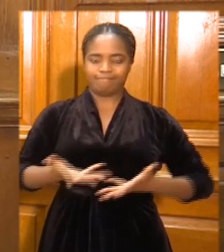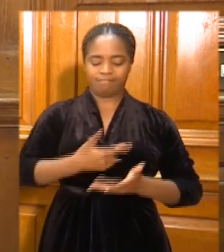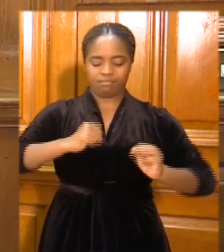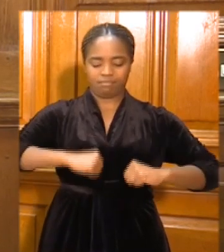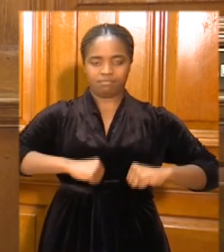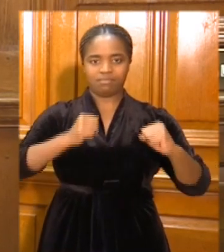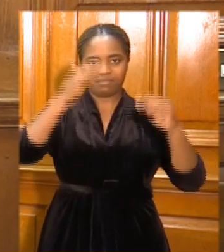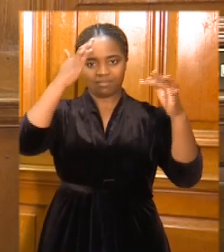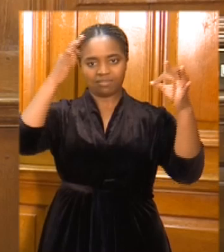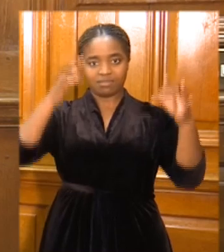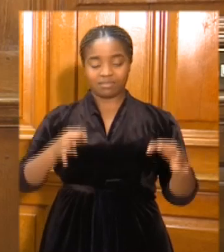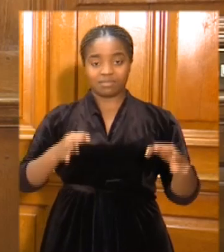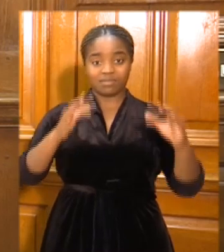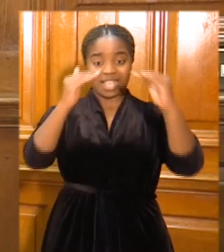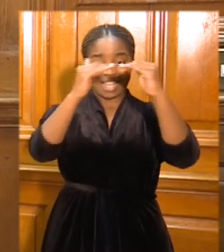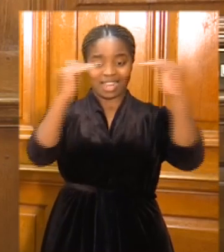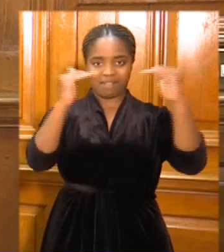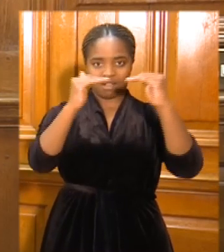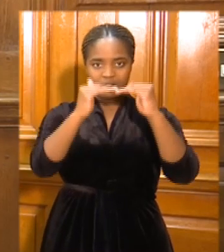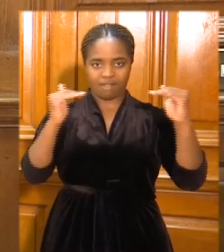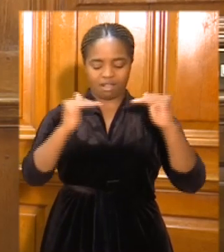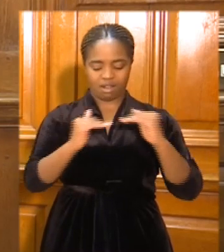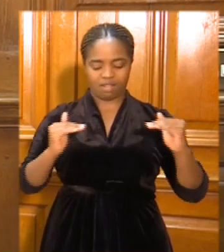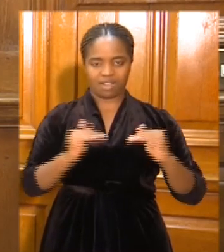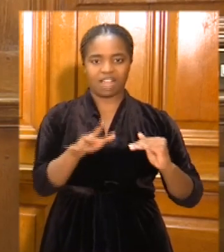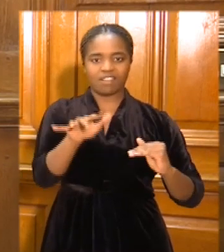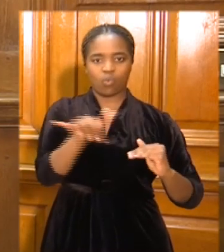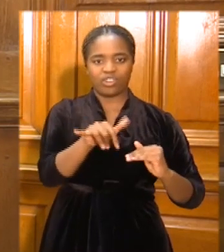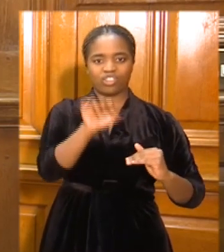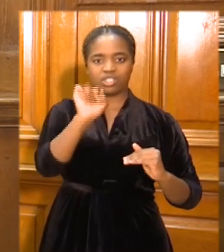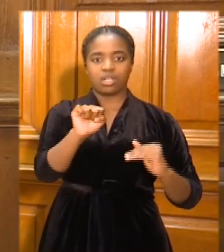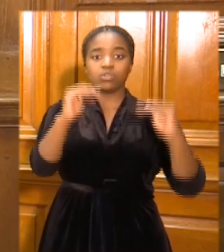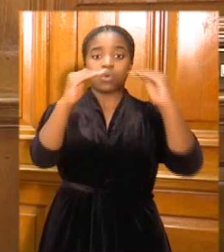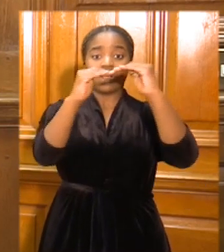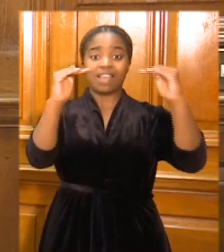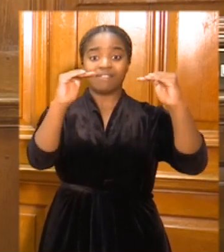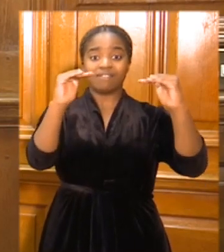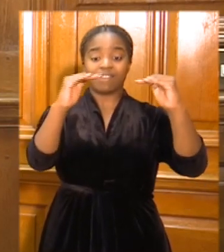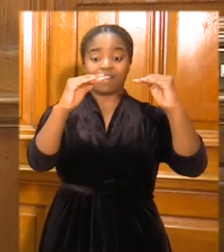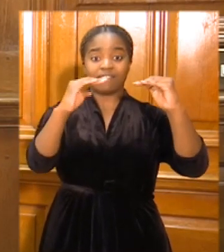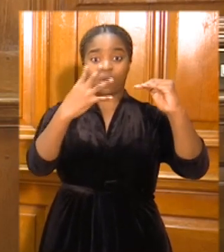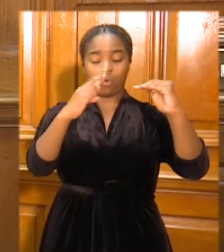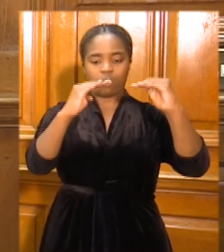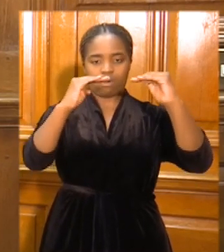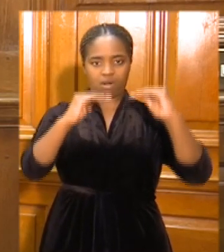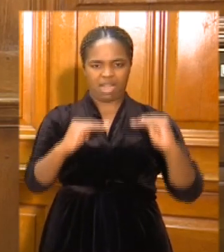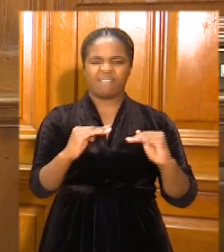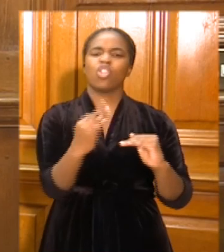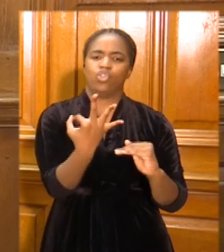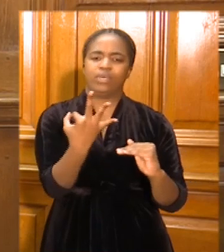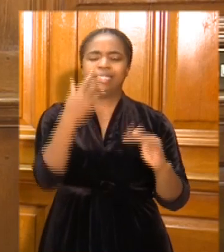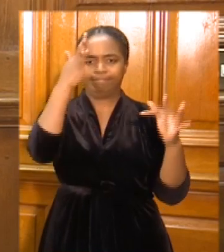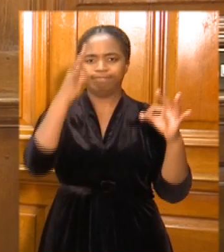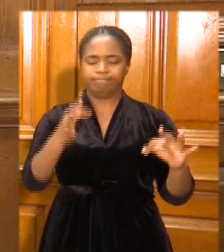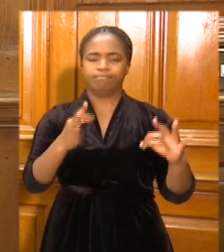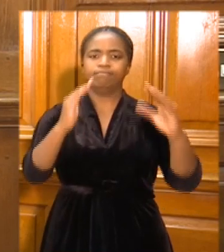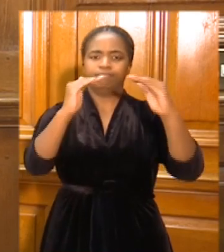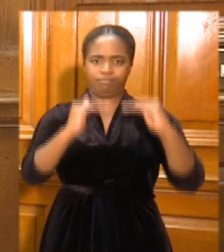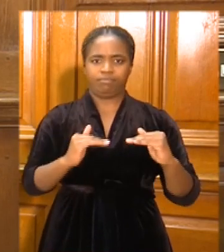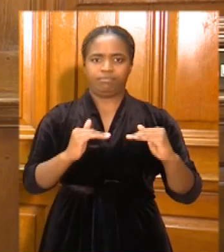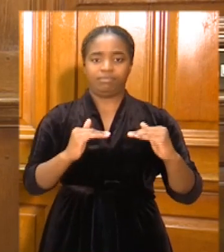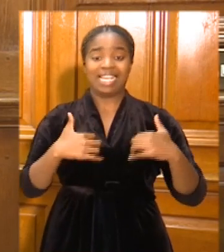the alert level for the whole country should be lowered from level 4 to level 3, with